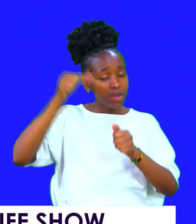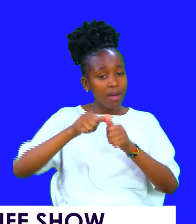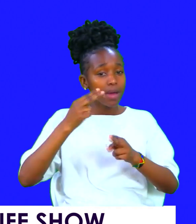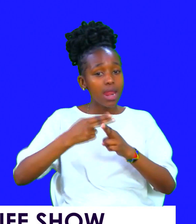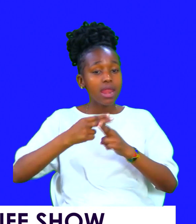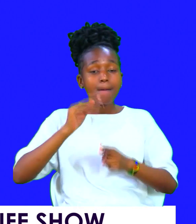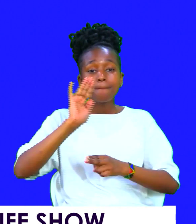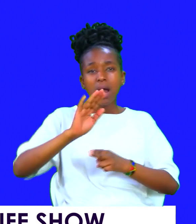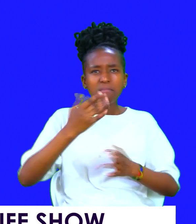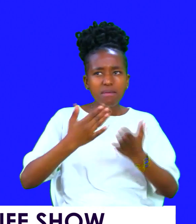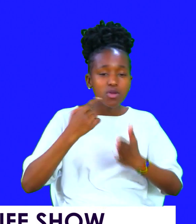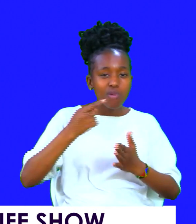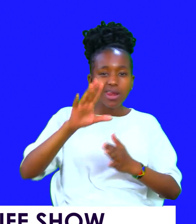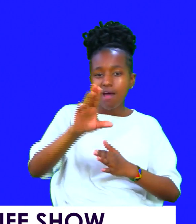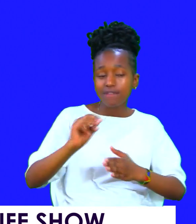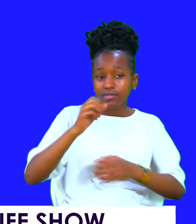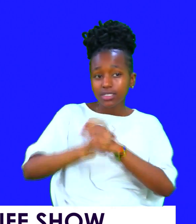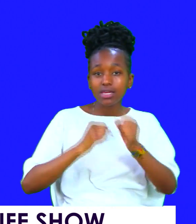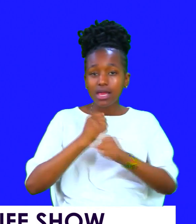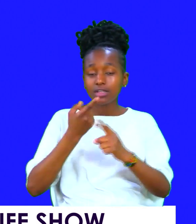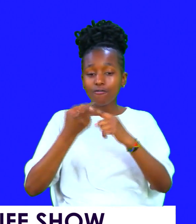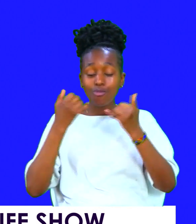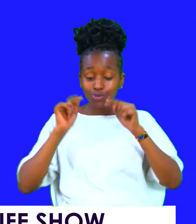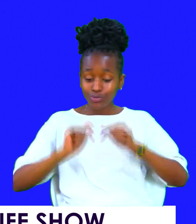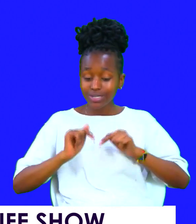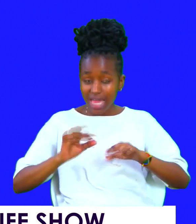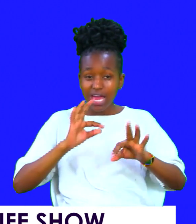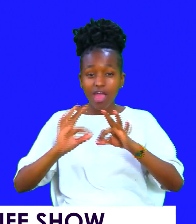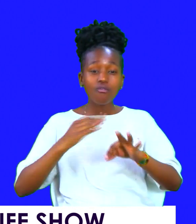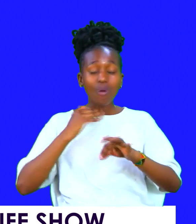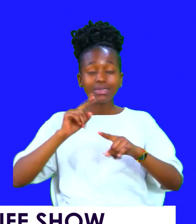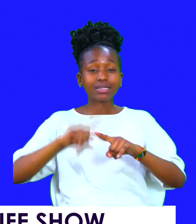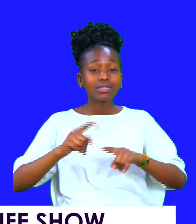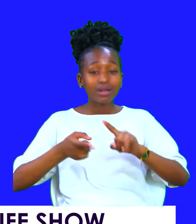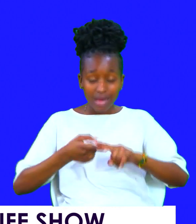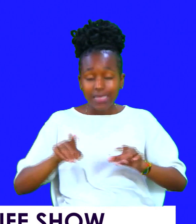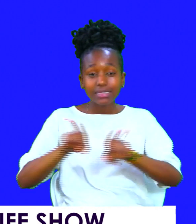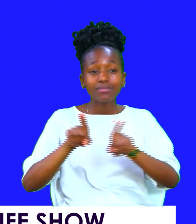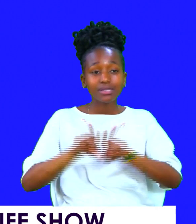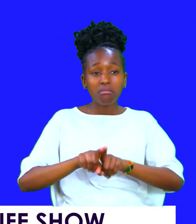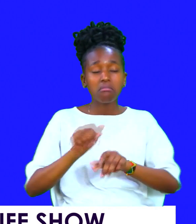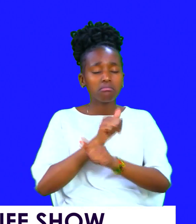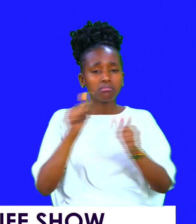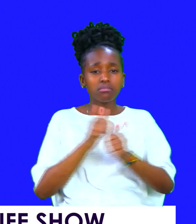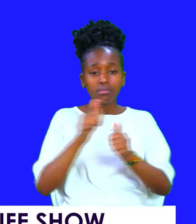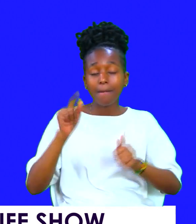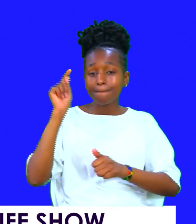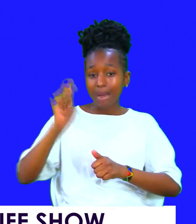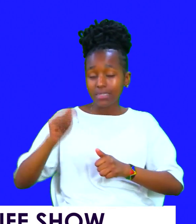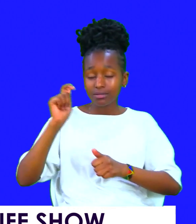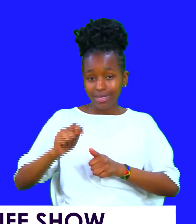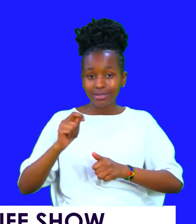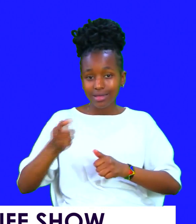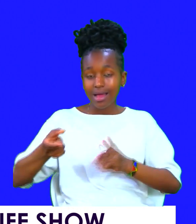from today, if you want sustainability, efficiency, embrace